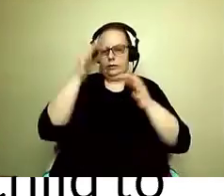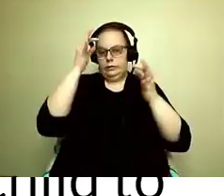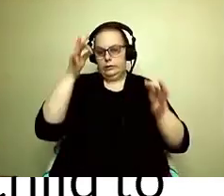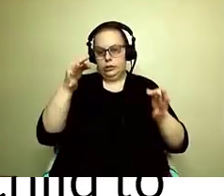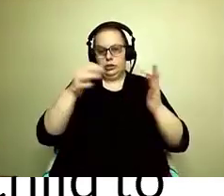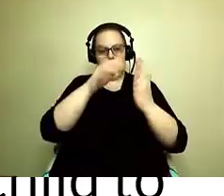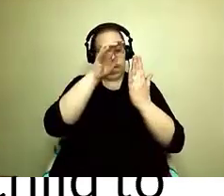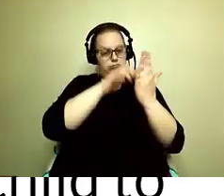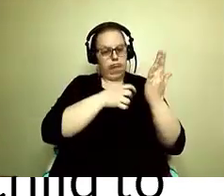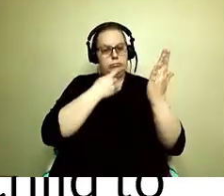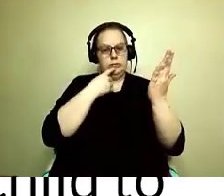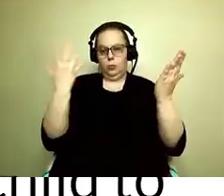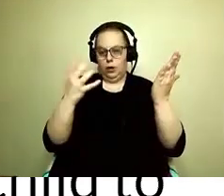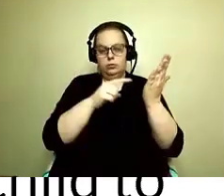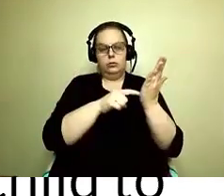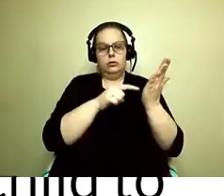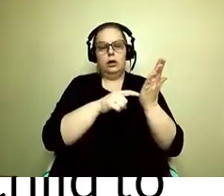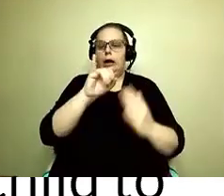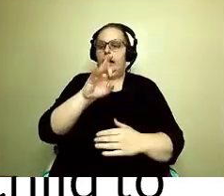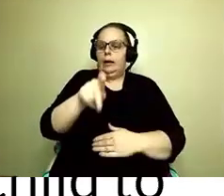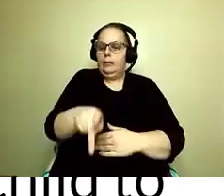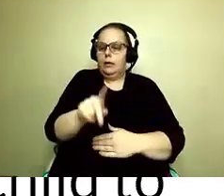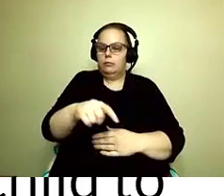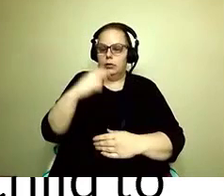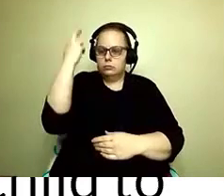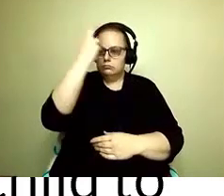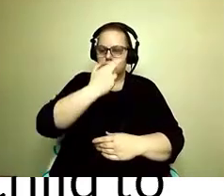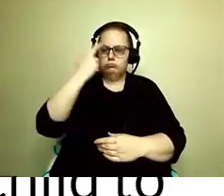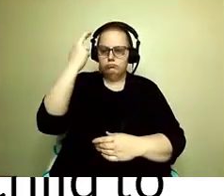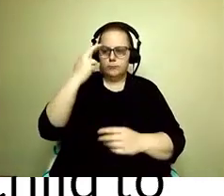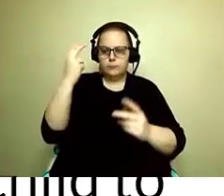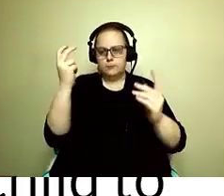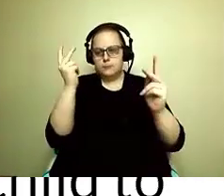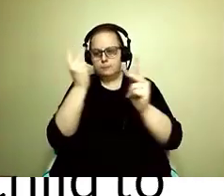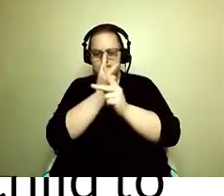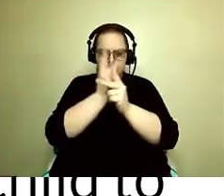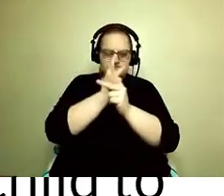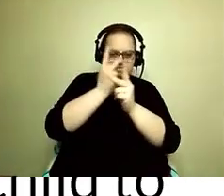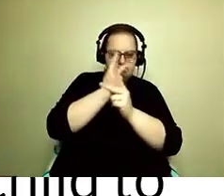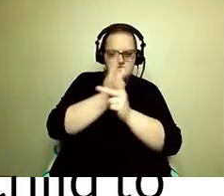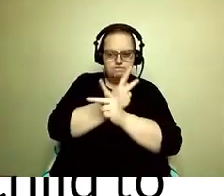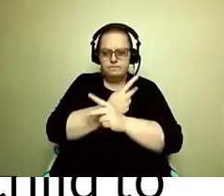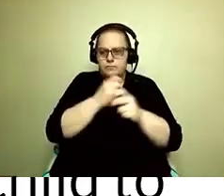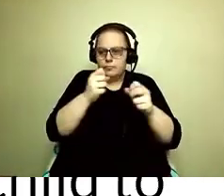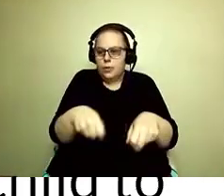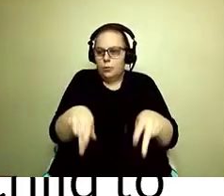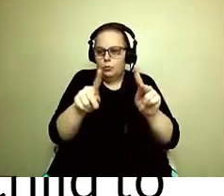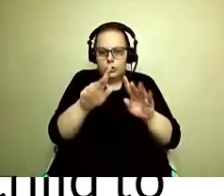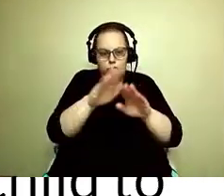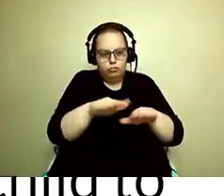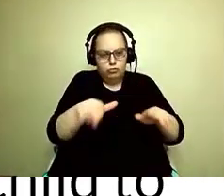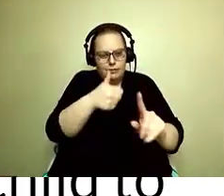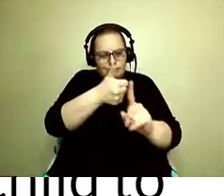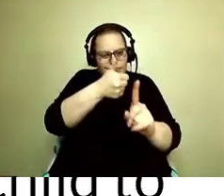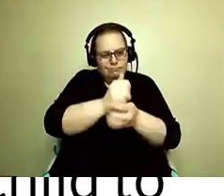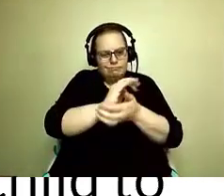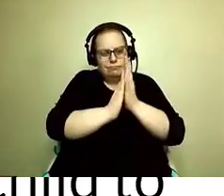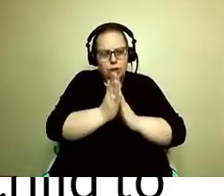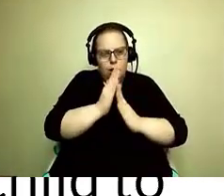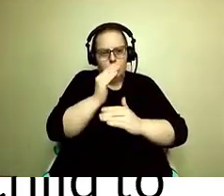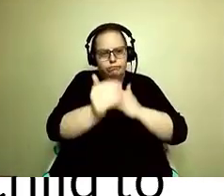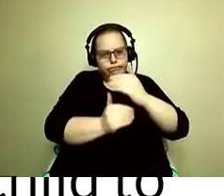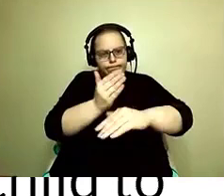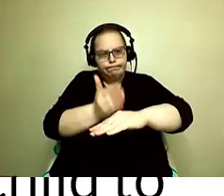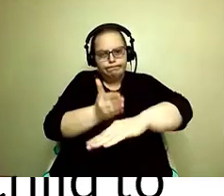an IEP must be reasonably calculated to enable the child to make progress appropriate in light of